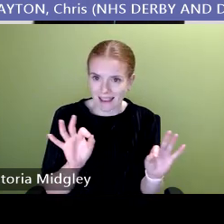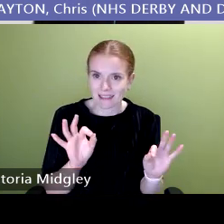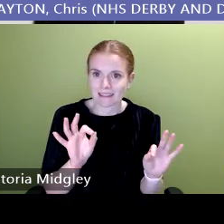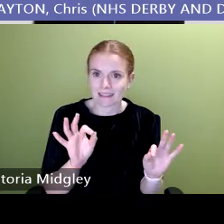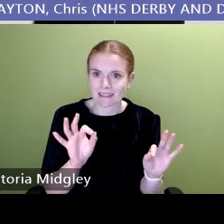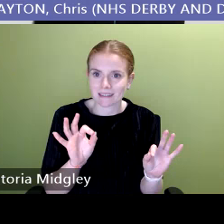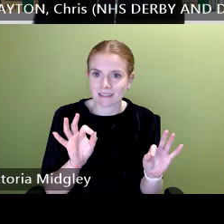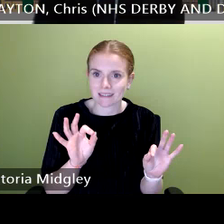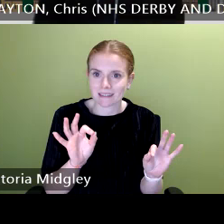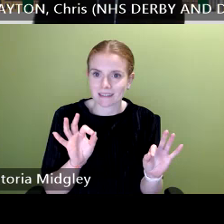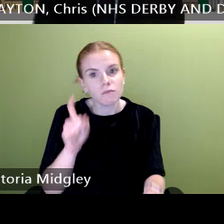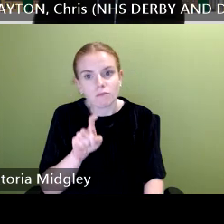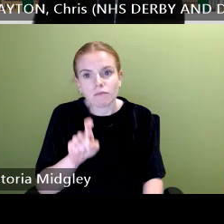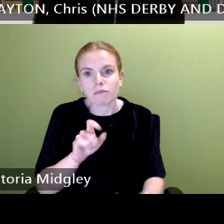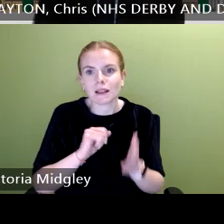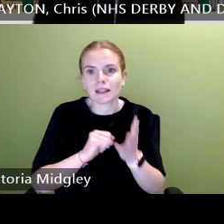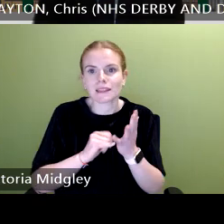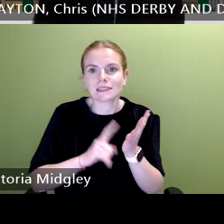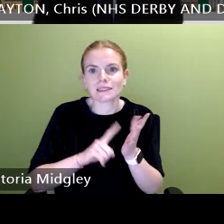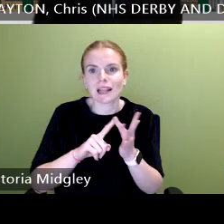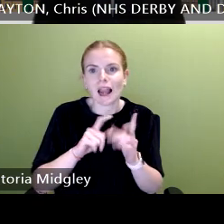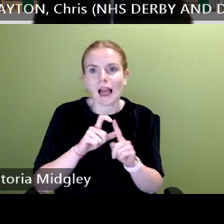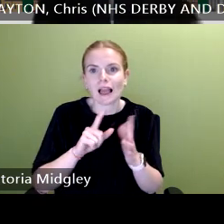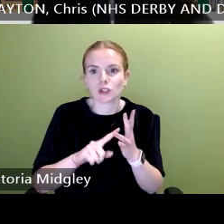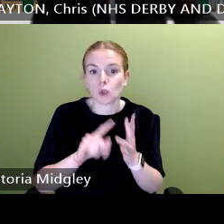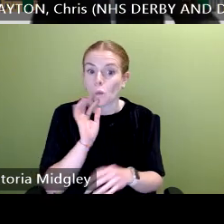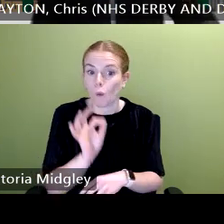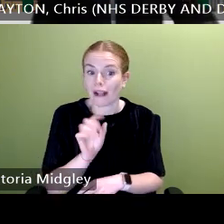Slido, I think. Yeah.